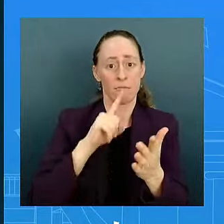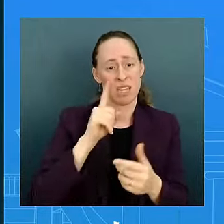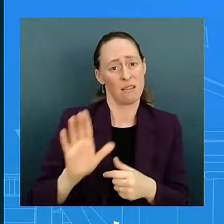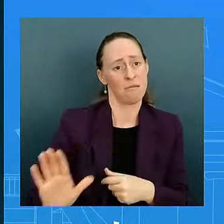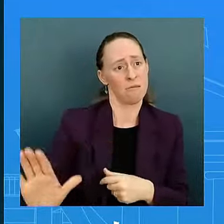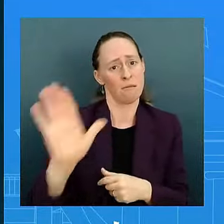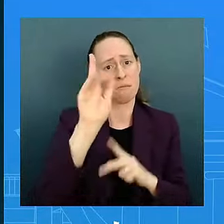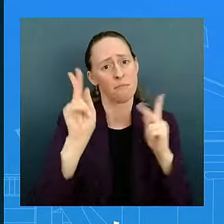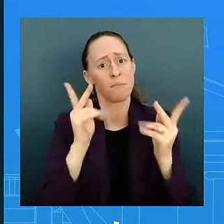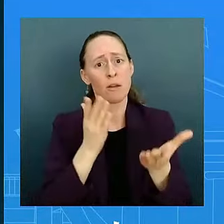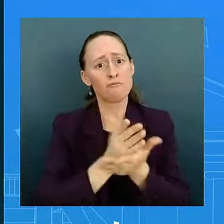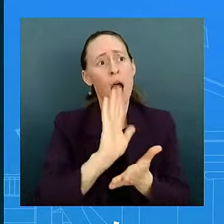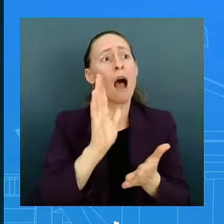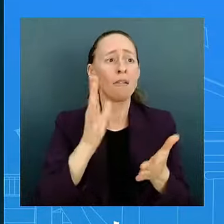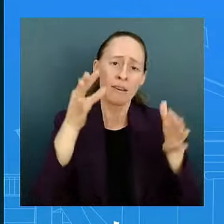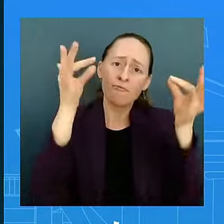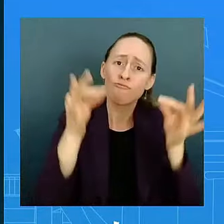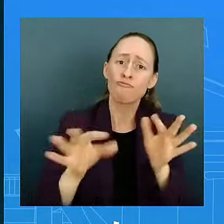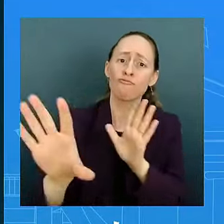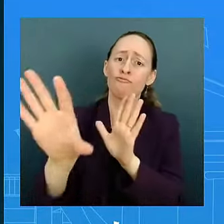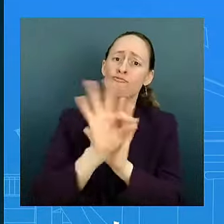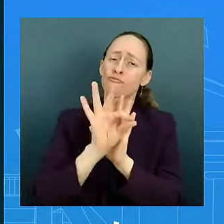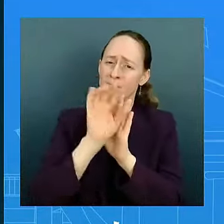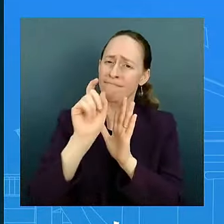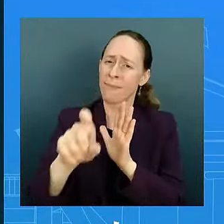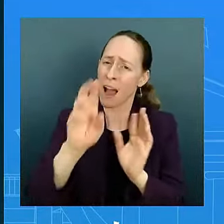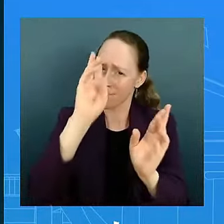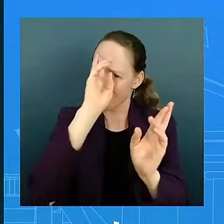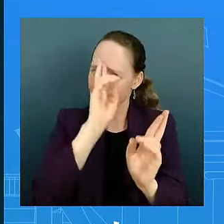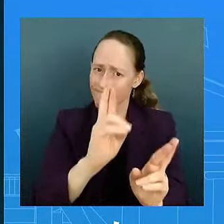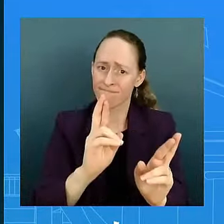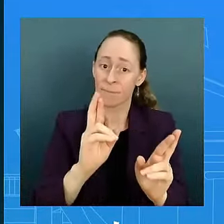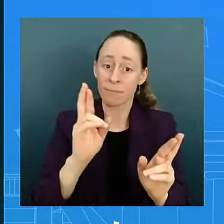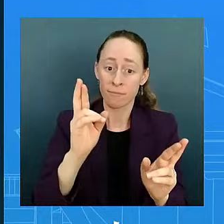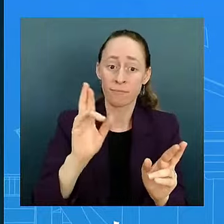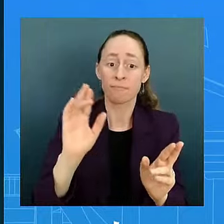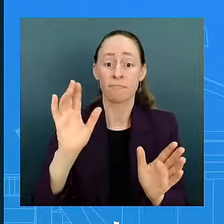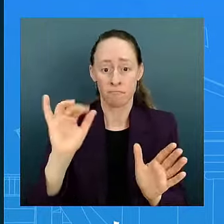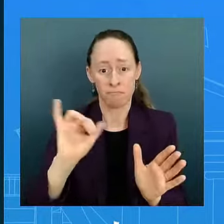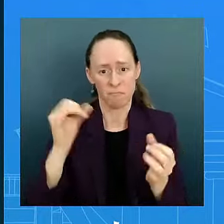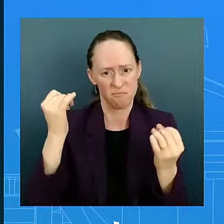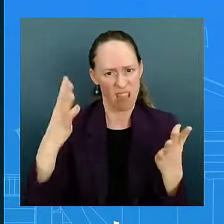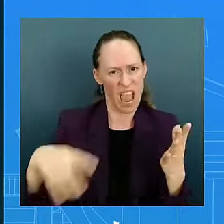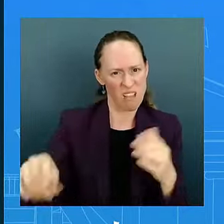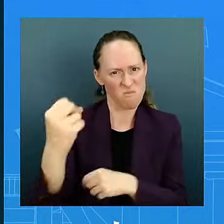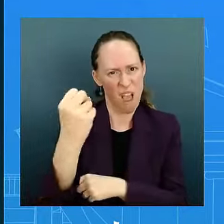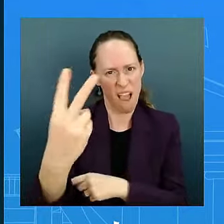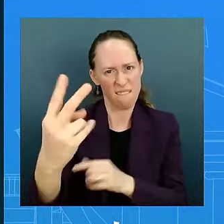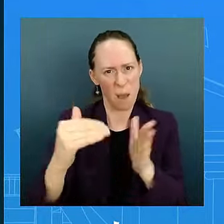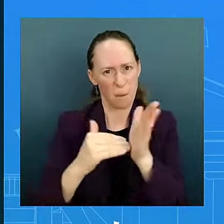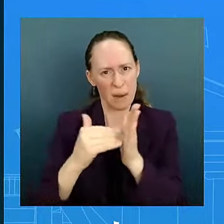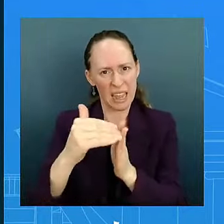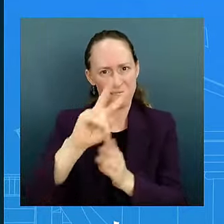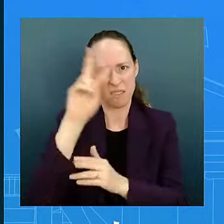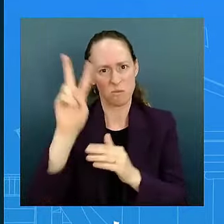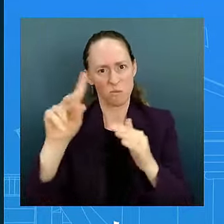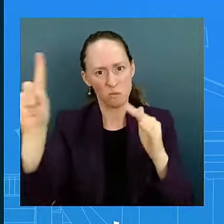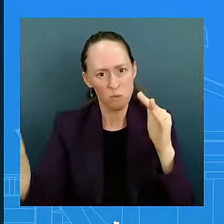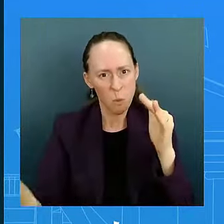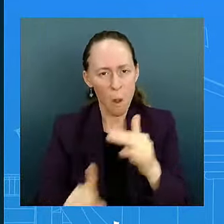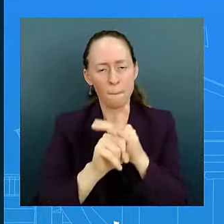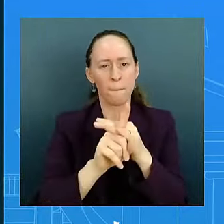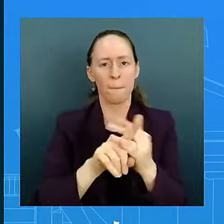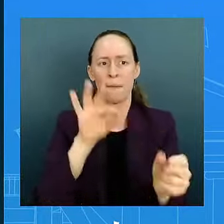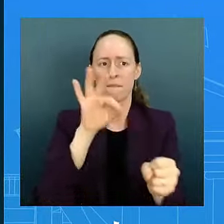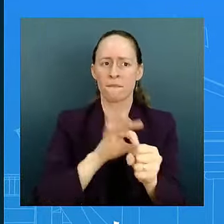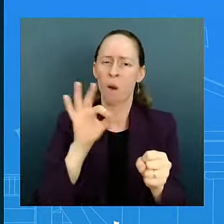Venezuelans courageously went to the polls despite significant challenges and exercised their democratic right to vote. Now is the time